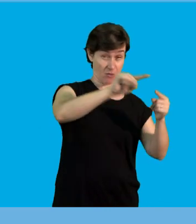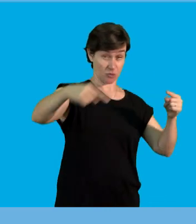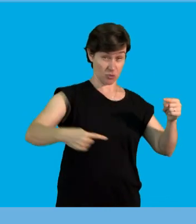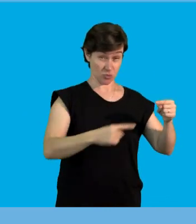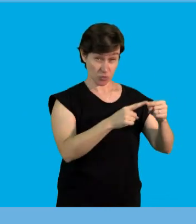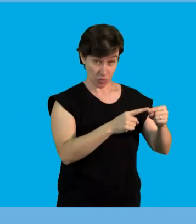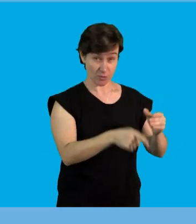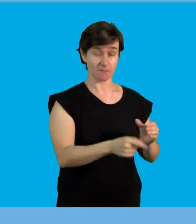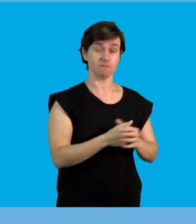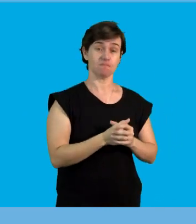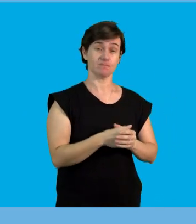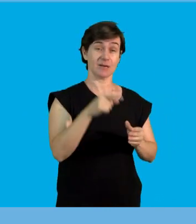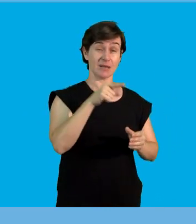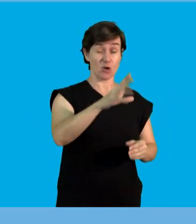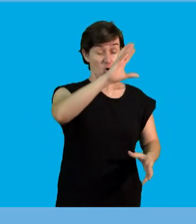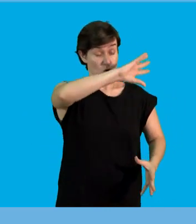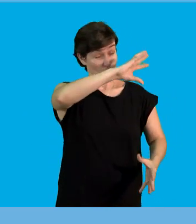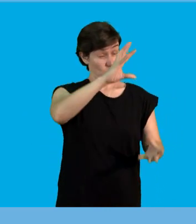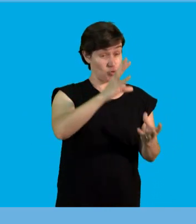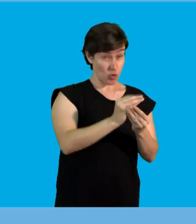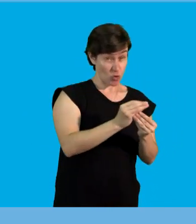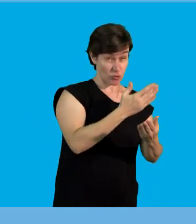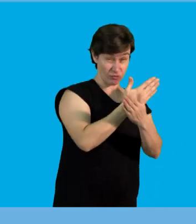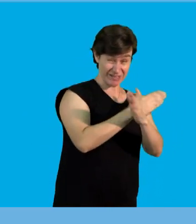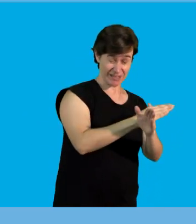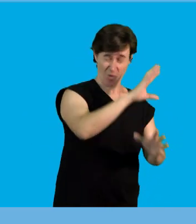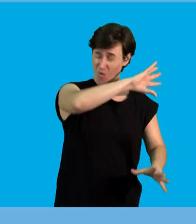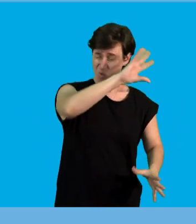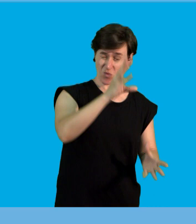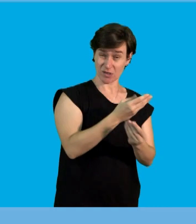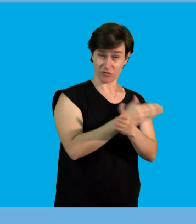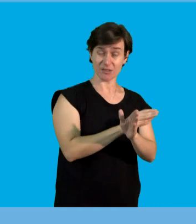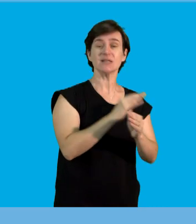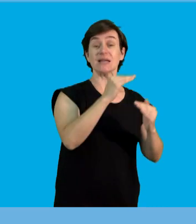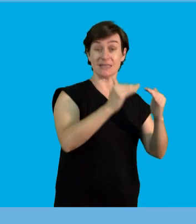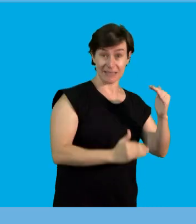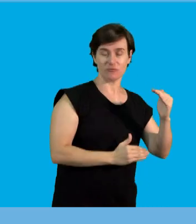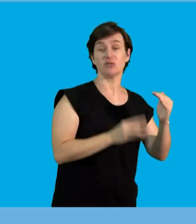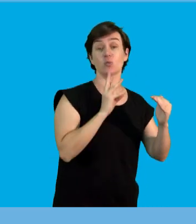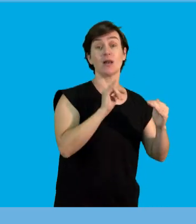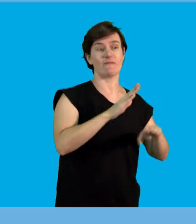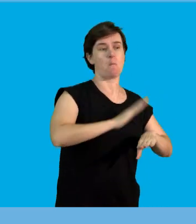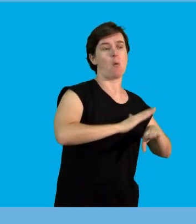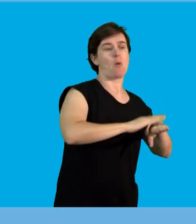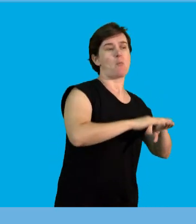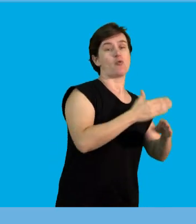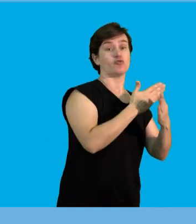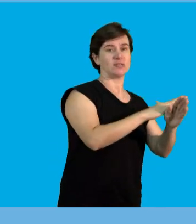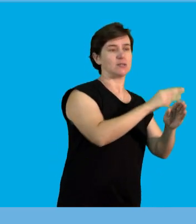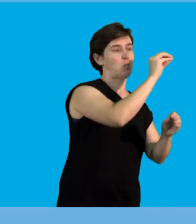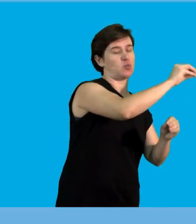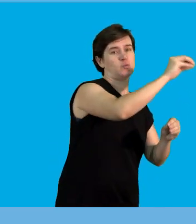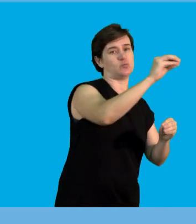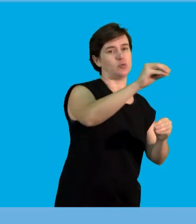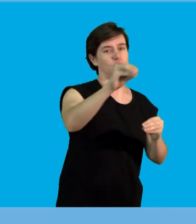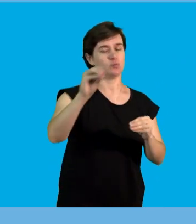are re-emphasizing again that the total resistance is going to decrease and the current is going to increase. Now, what happens